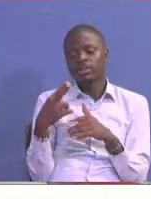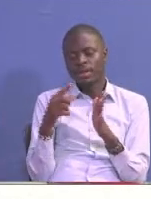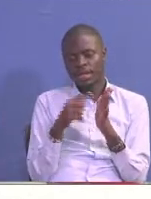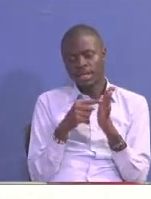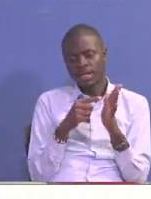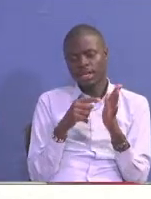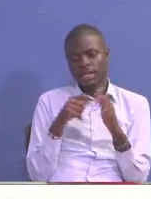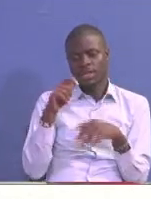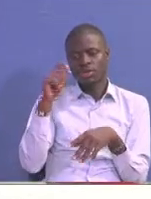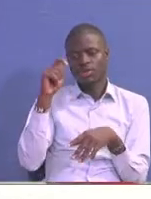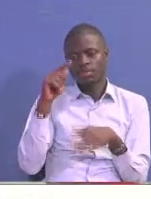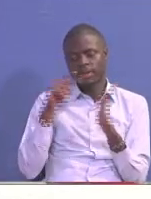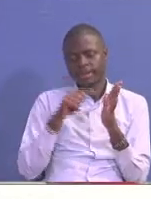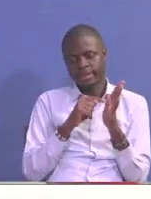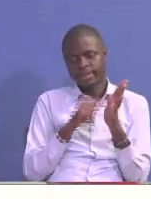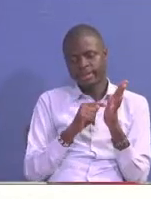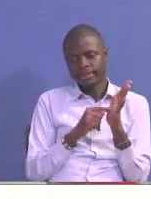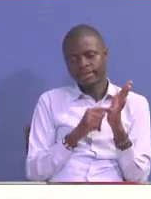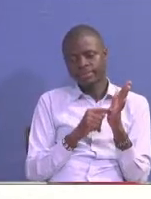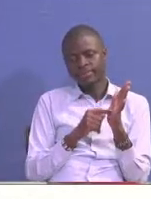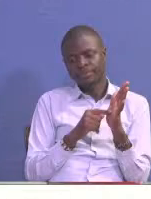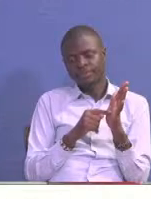list.